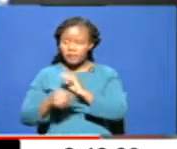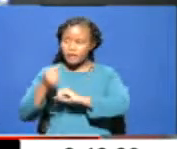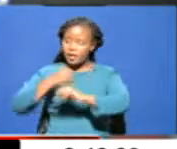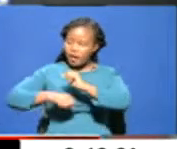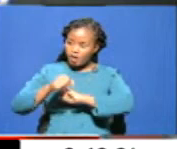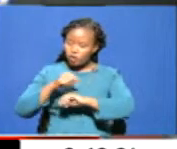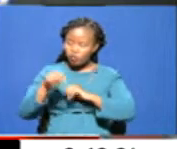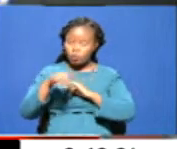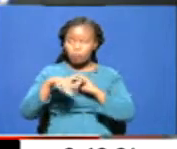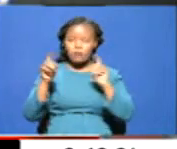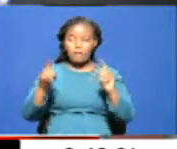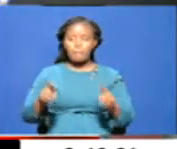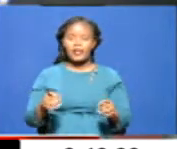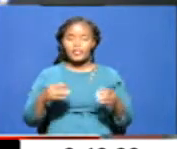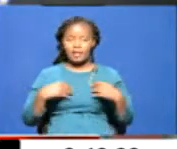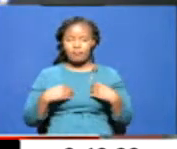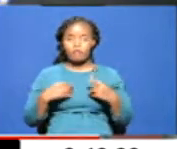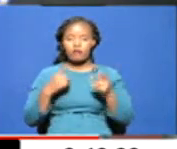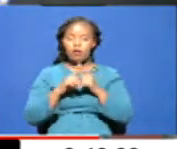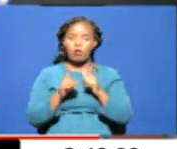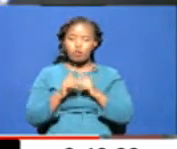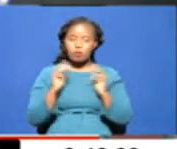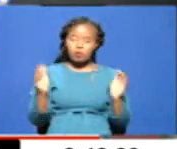do, and it encourages